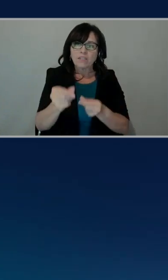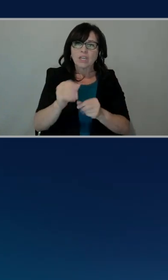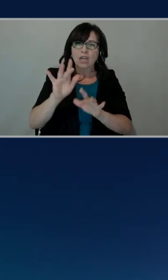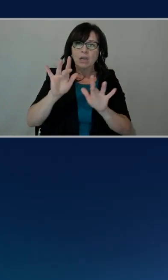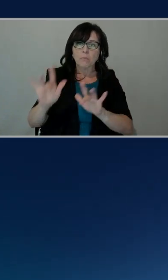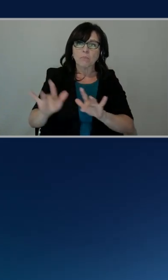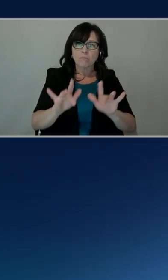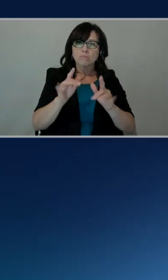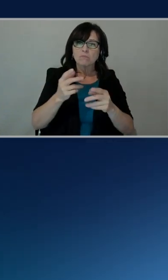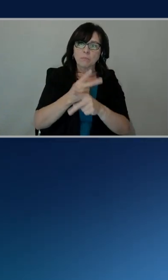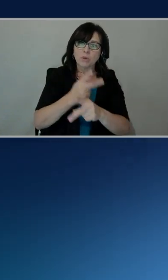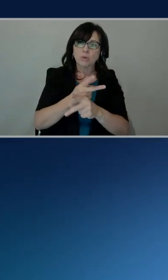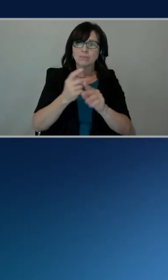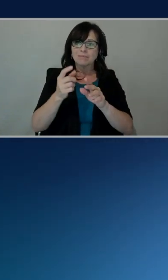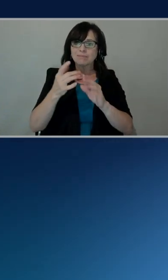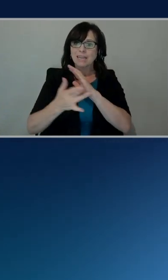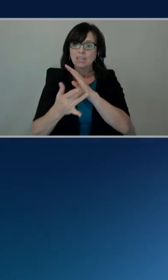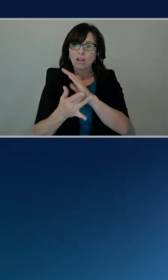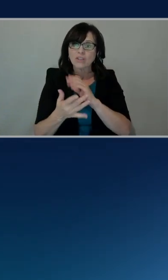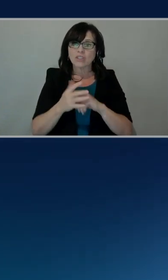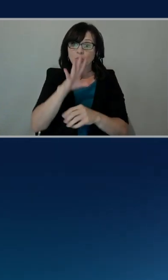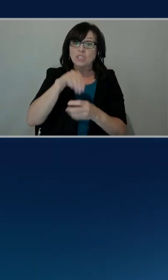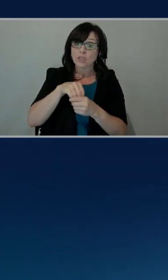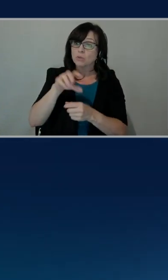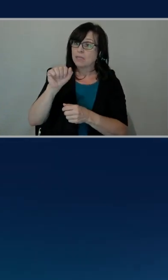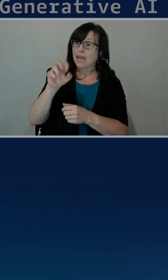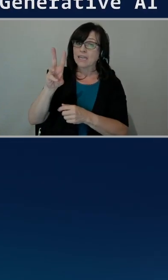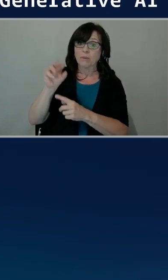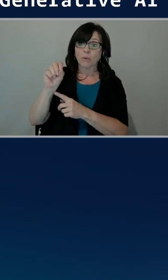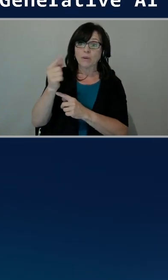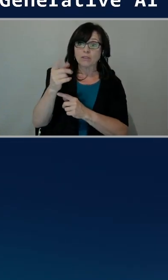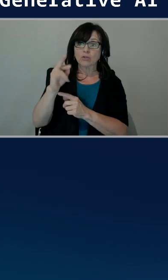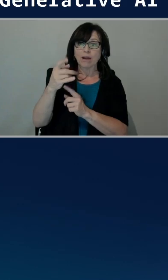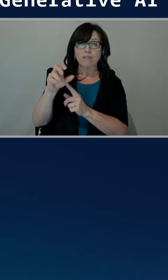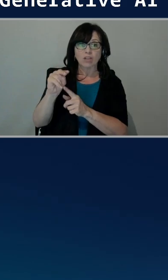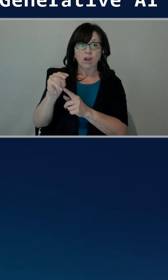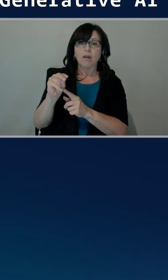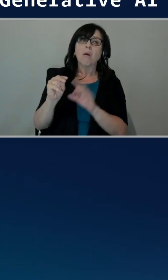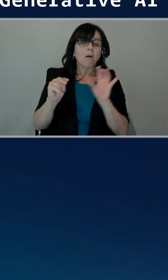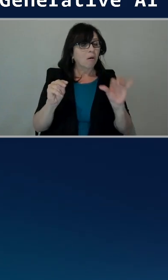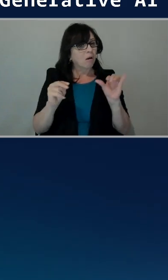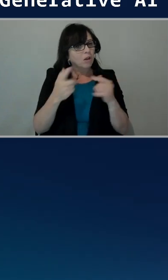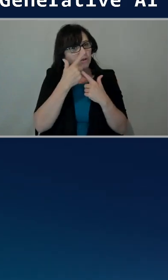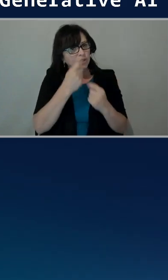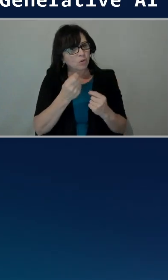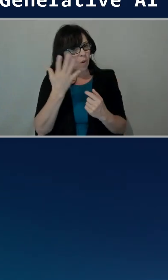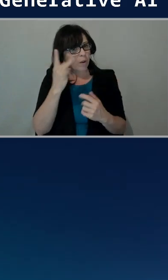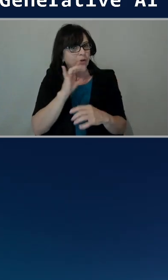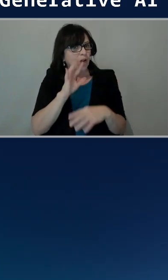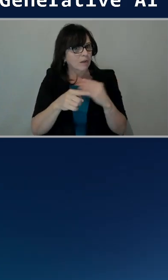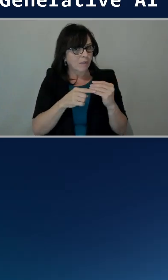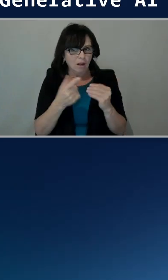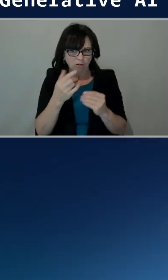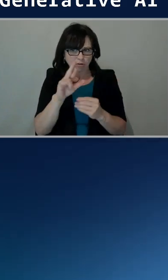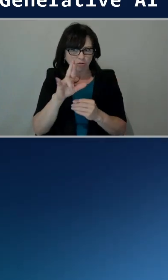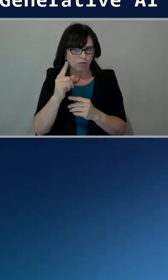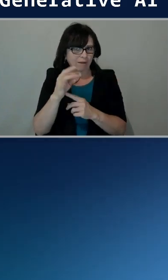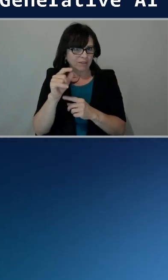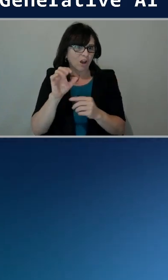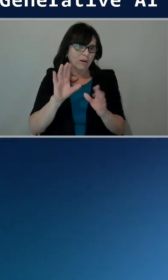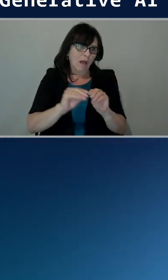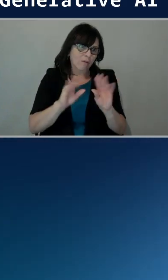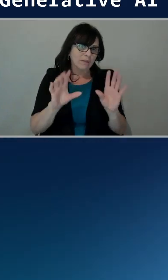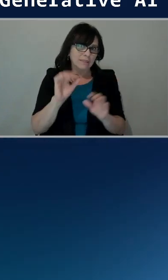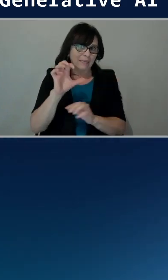I mean, people might be, very interested why we're talking Graviton, obviously CPU, right? Yeah. I think people are